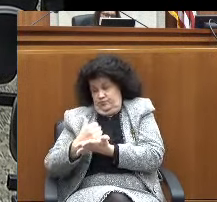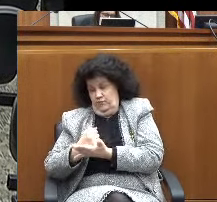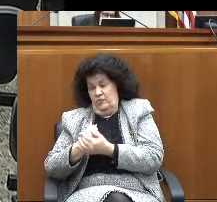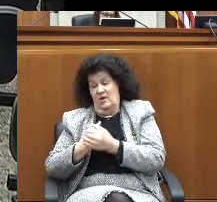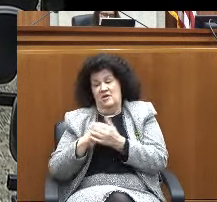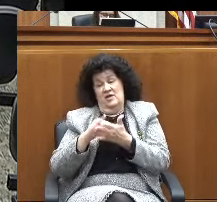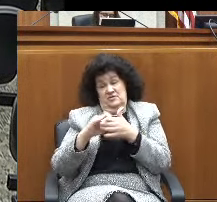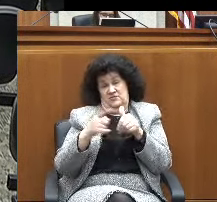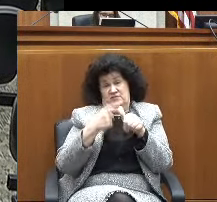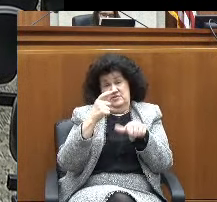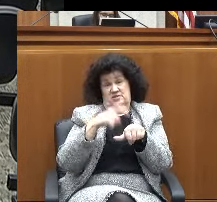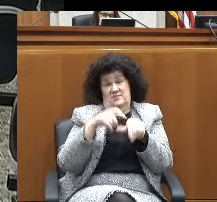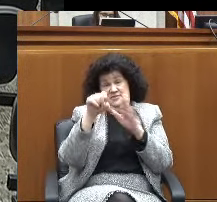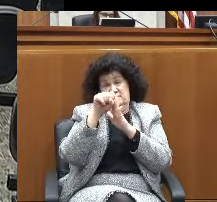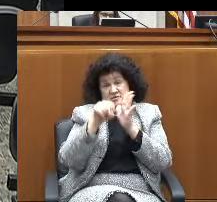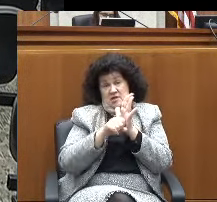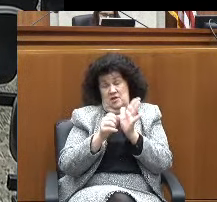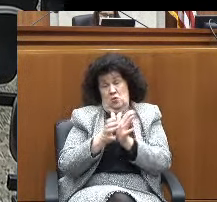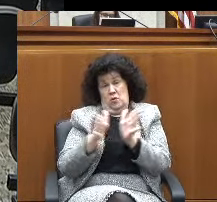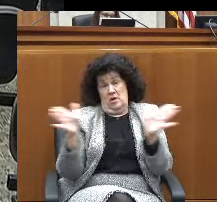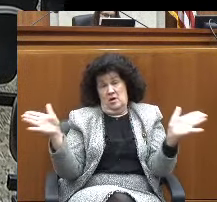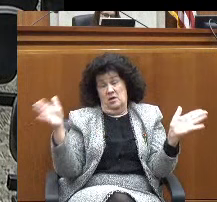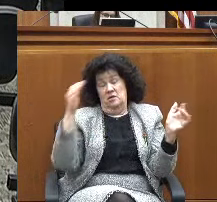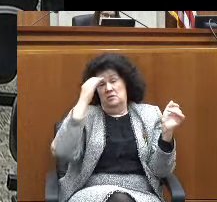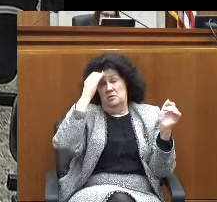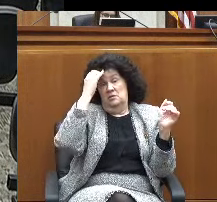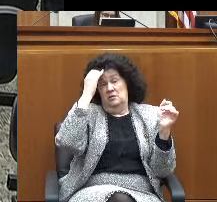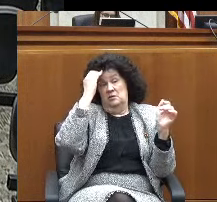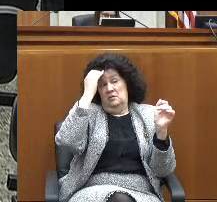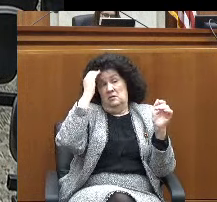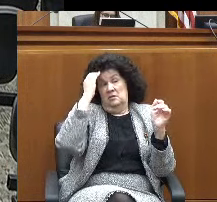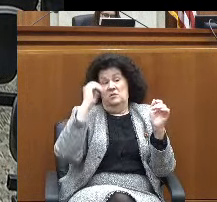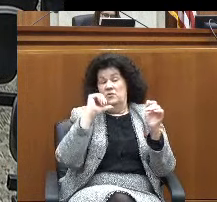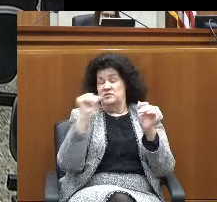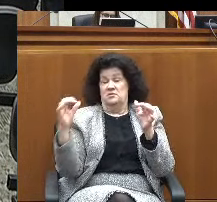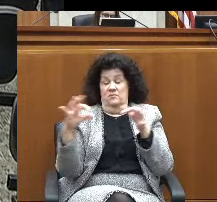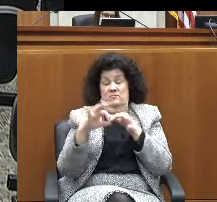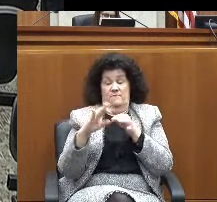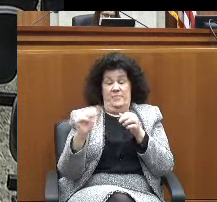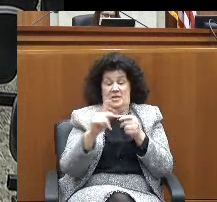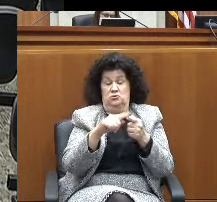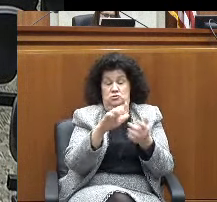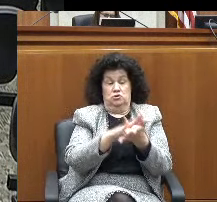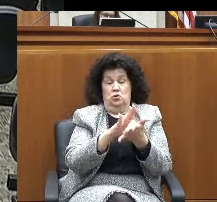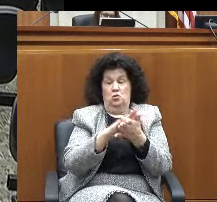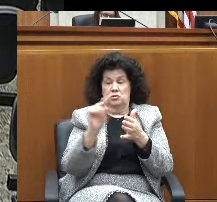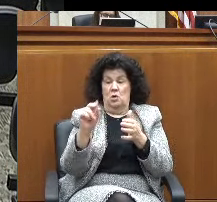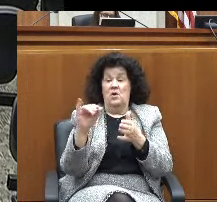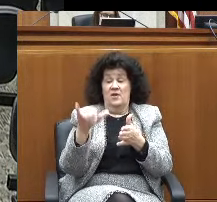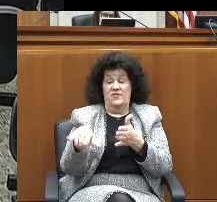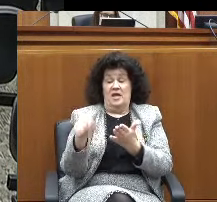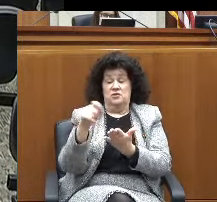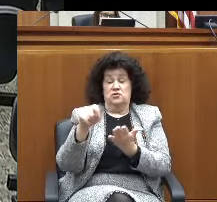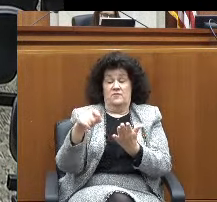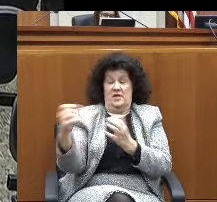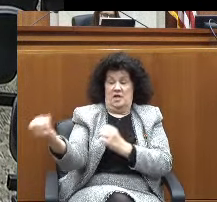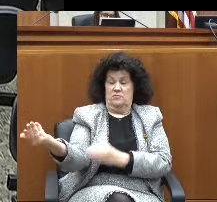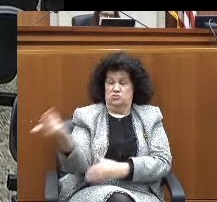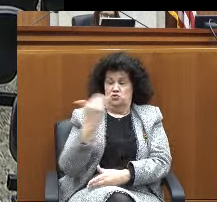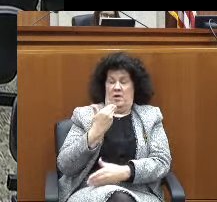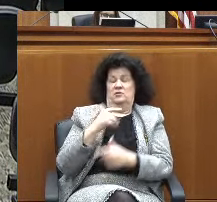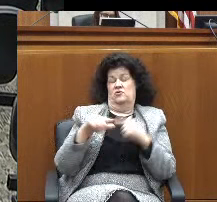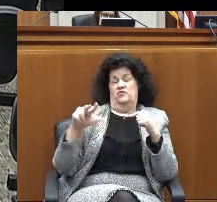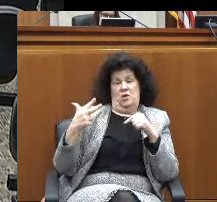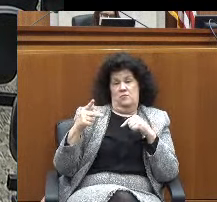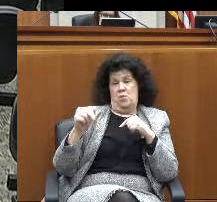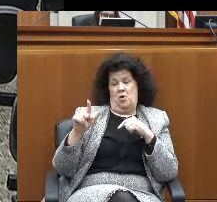that manner that wasn't then connected back to their school. It came straight to a third party to get that information. So I